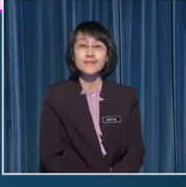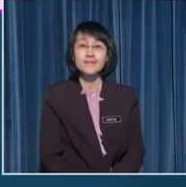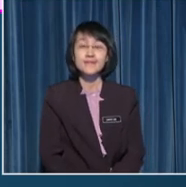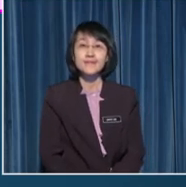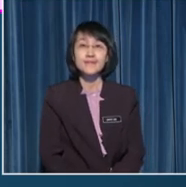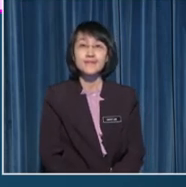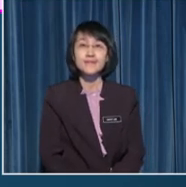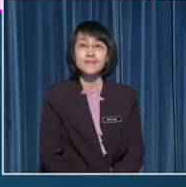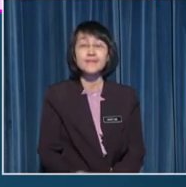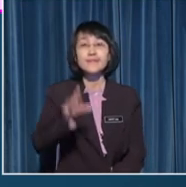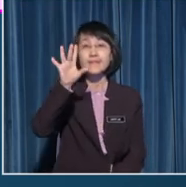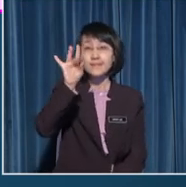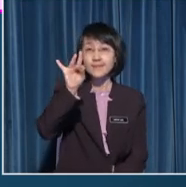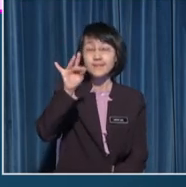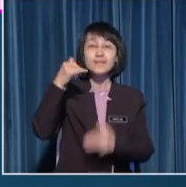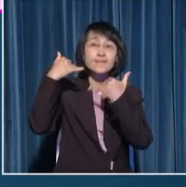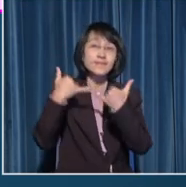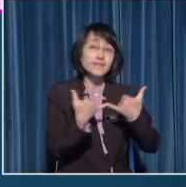8 for watermelon.